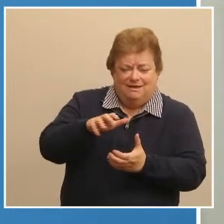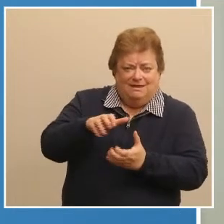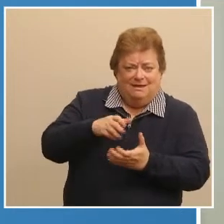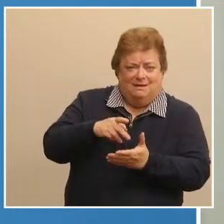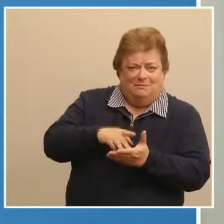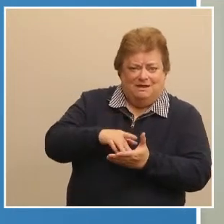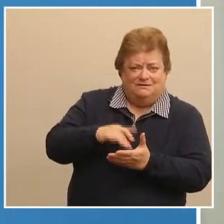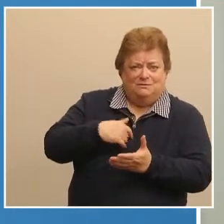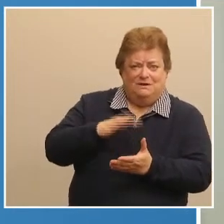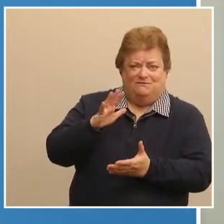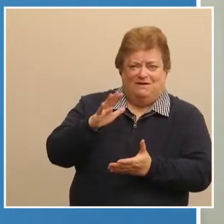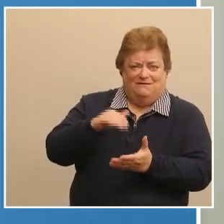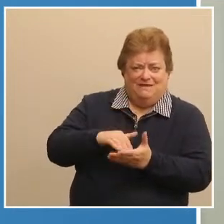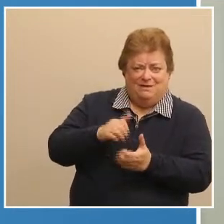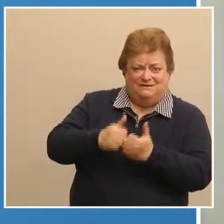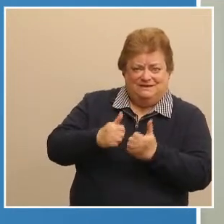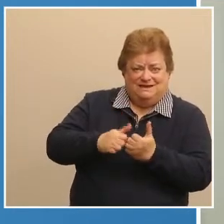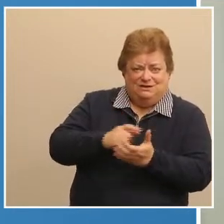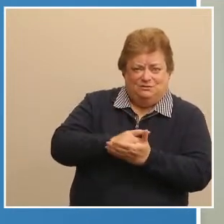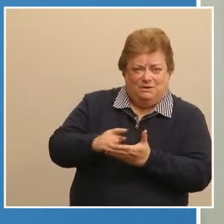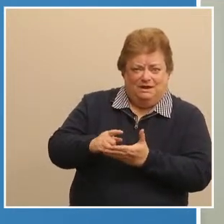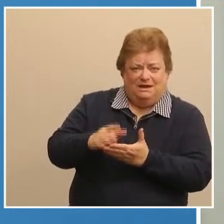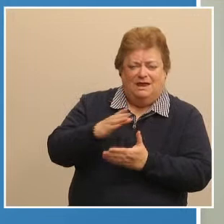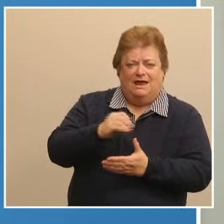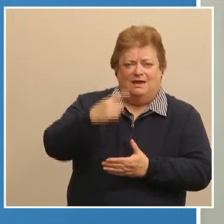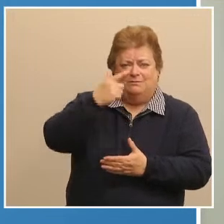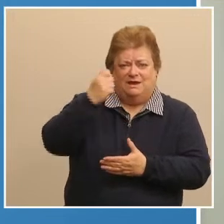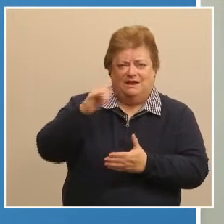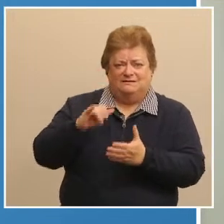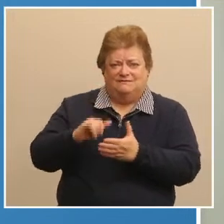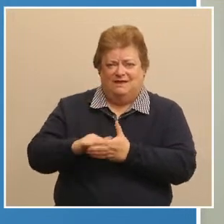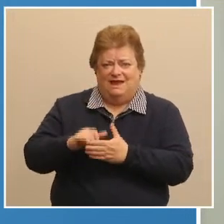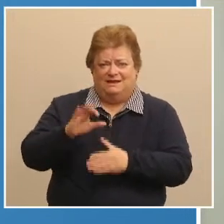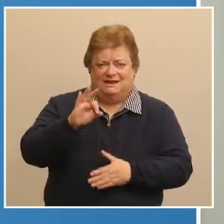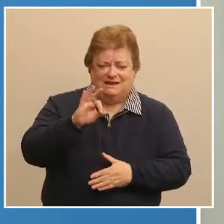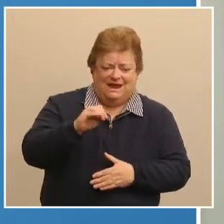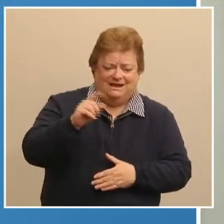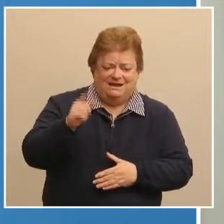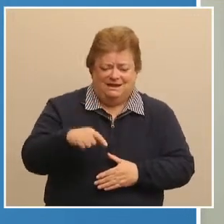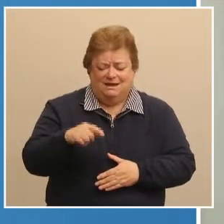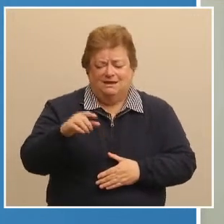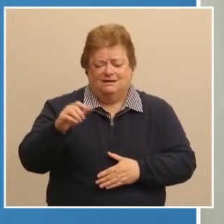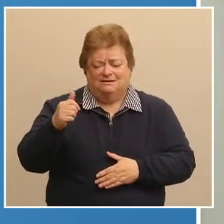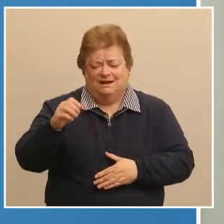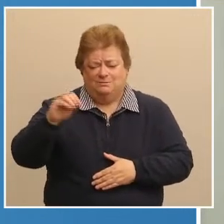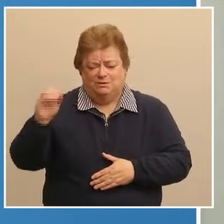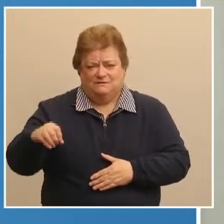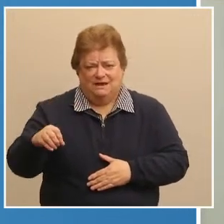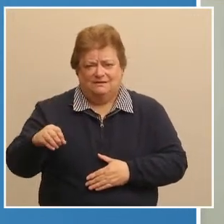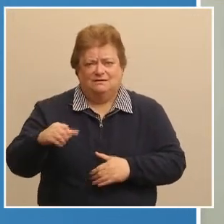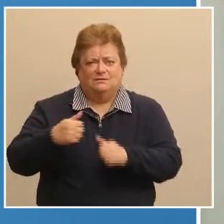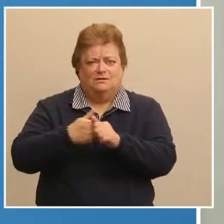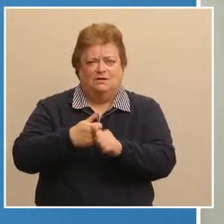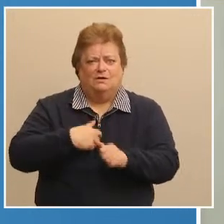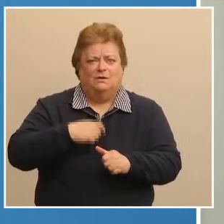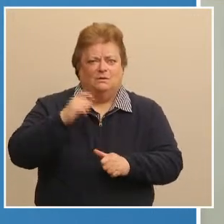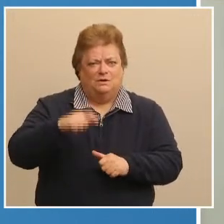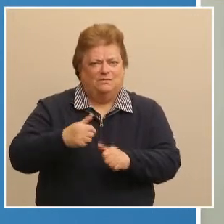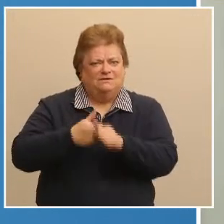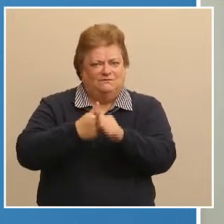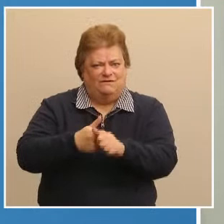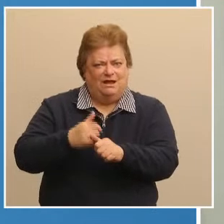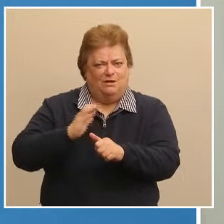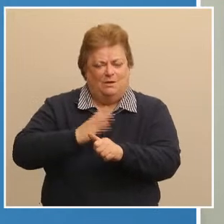about 5,000 doses per week, and because of that 90% 10% directive we must follow per state guidelines. But even